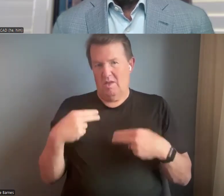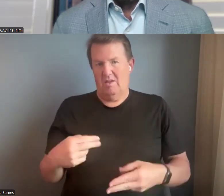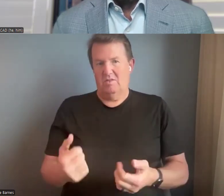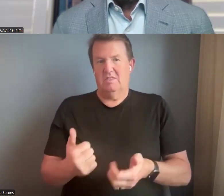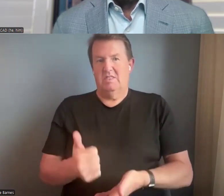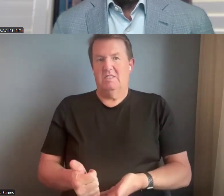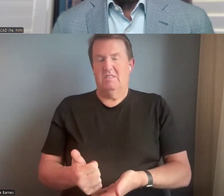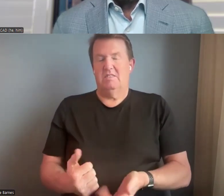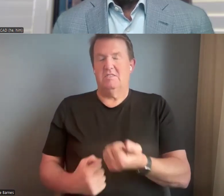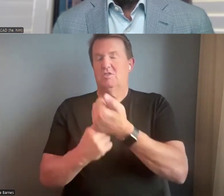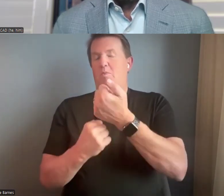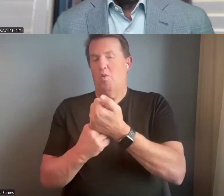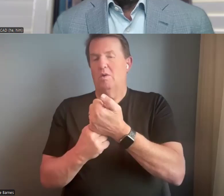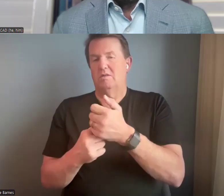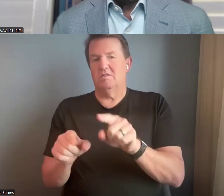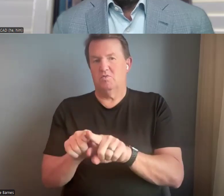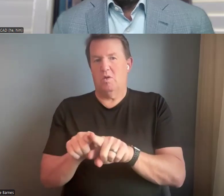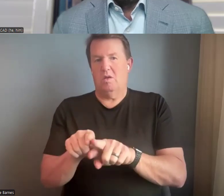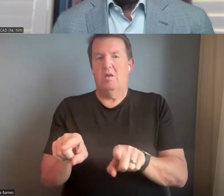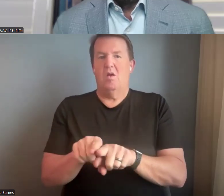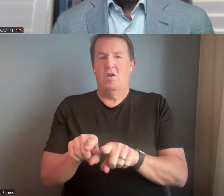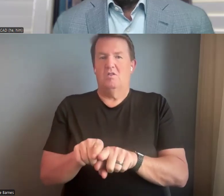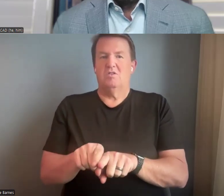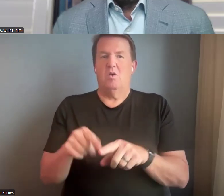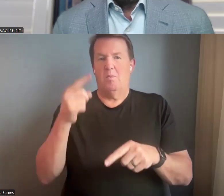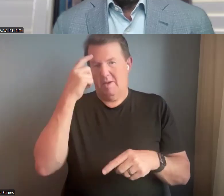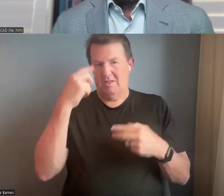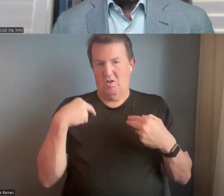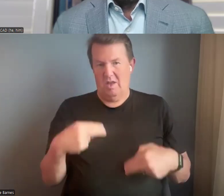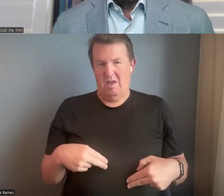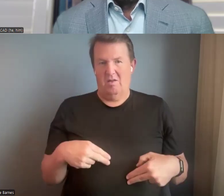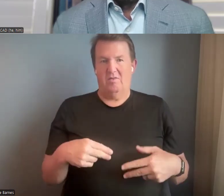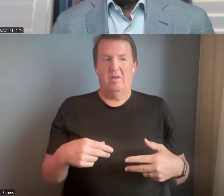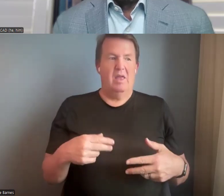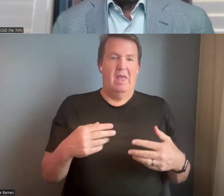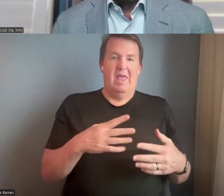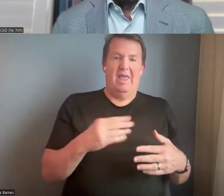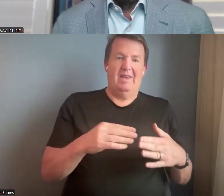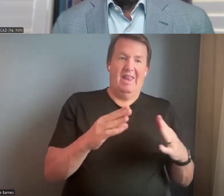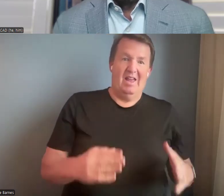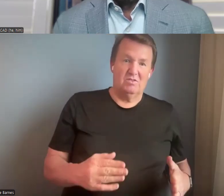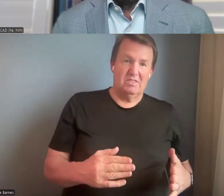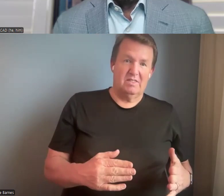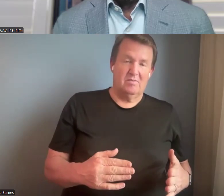have a housing program that helps connect folks to housing resources throughout the Bay Area. You might have